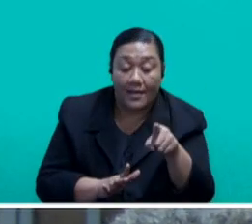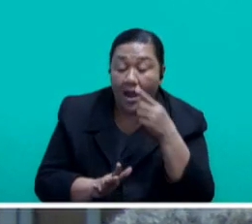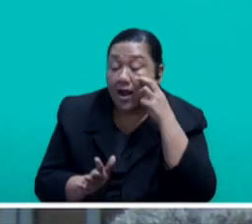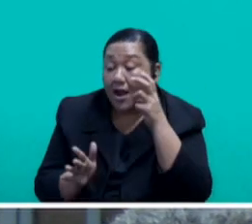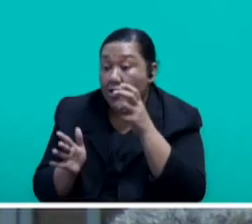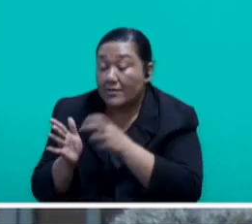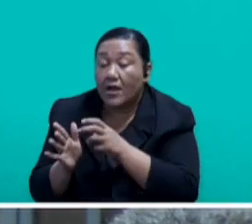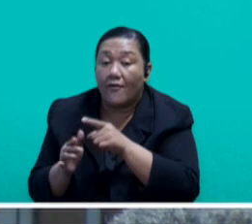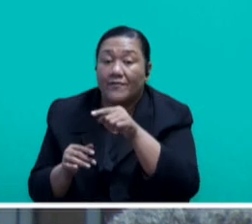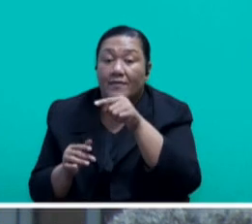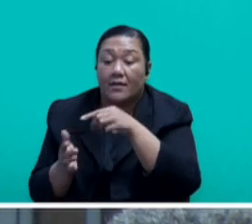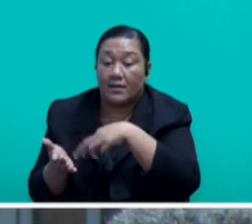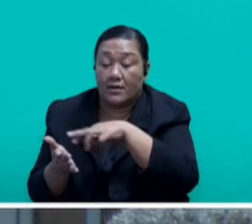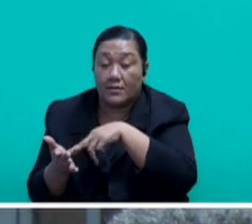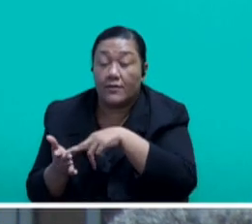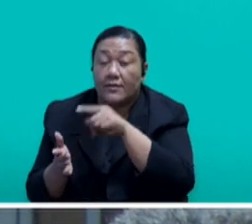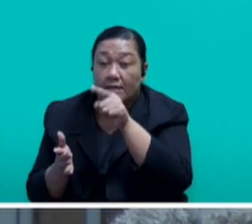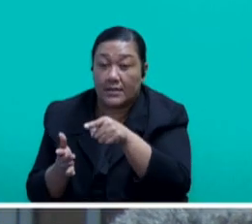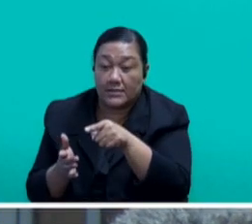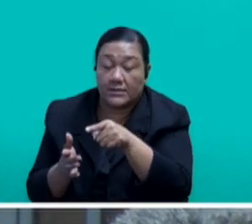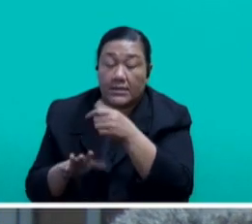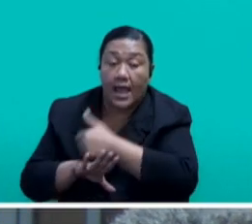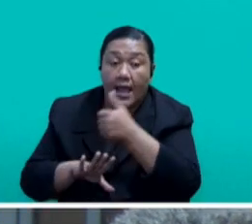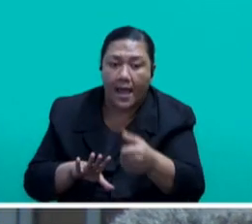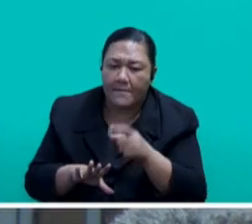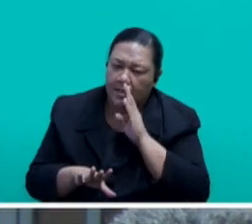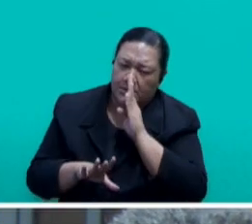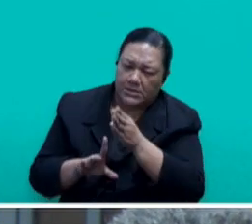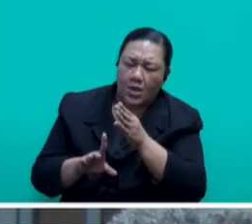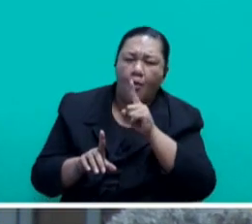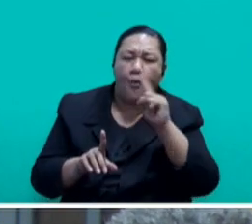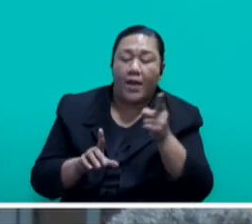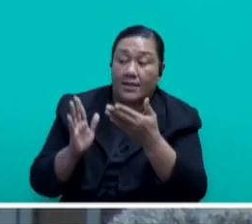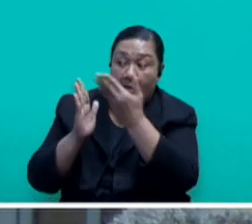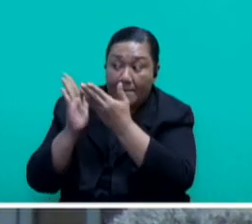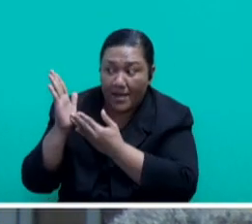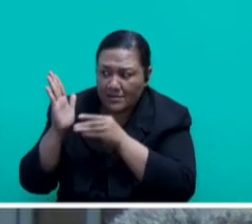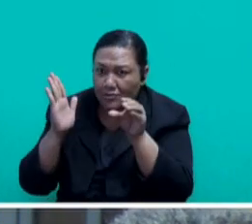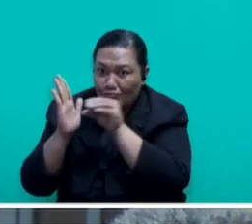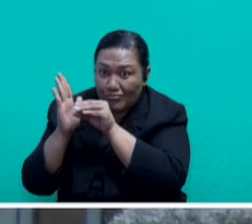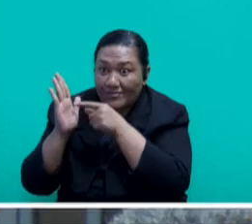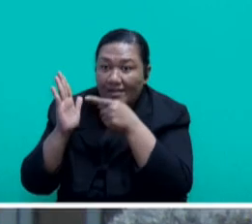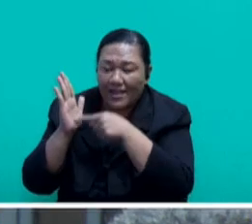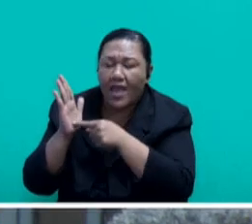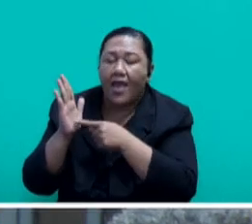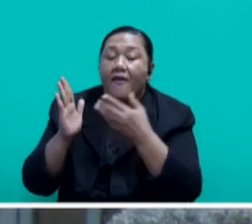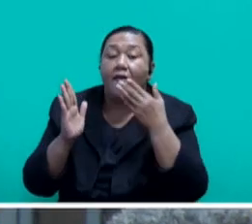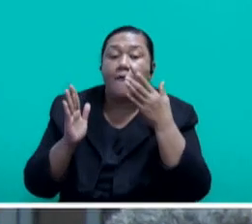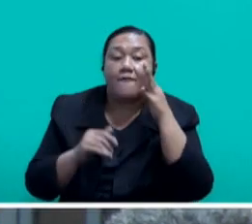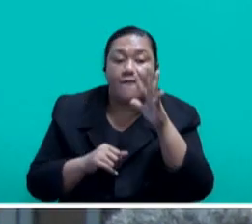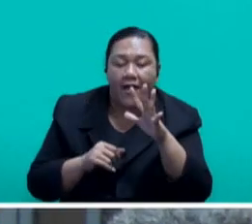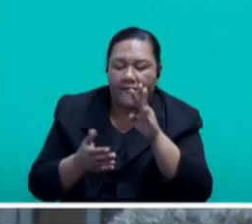the contribution by the dairy industry through the budget allocation of $5 million for the new financial